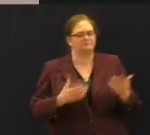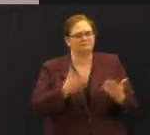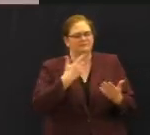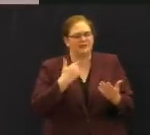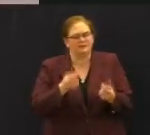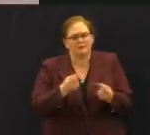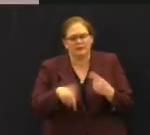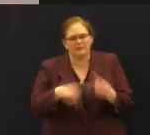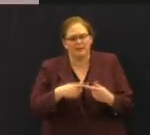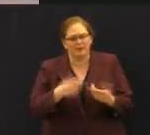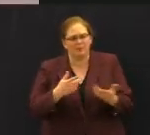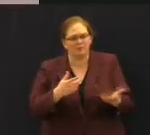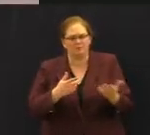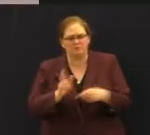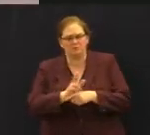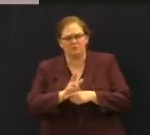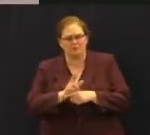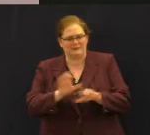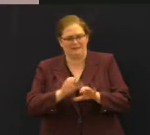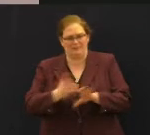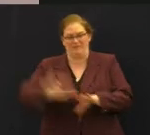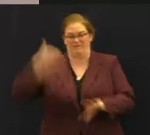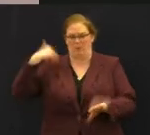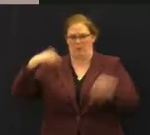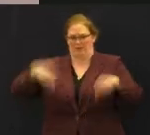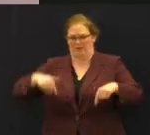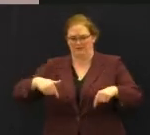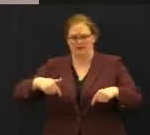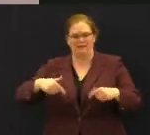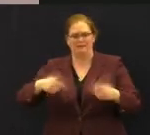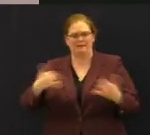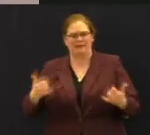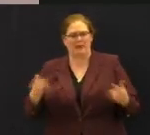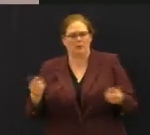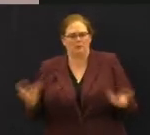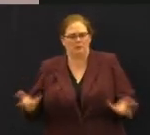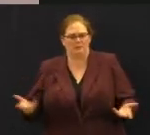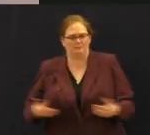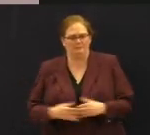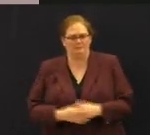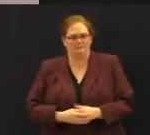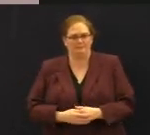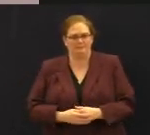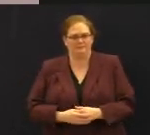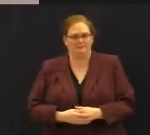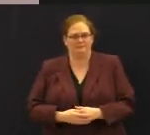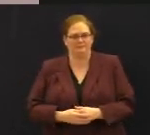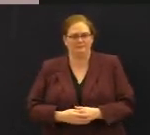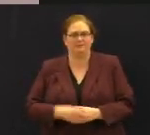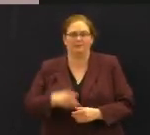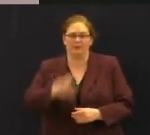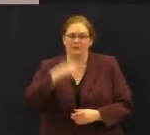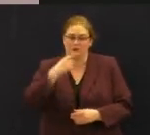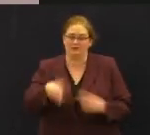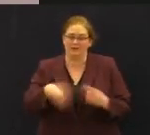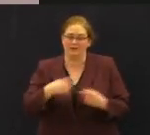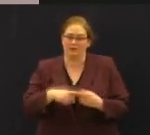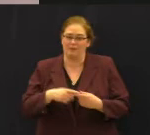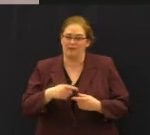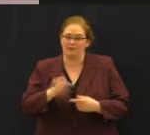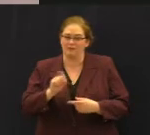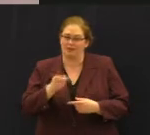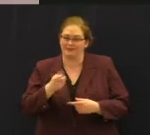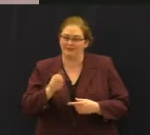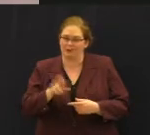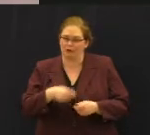about what you used to do before this program and then what you're able to do now. And make sure you tell them about solitaire. Okay, go